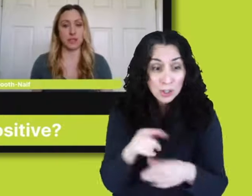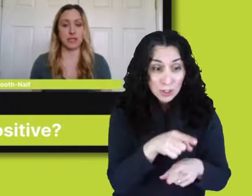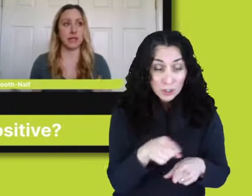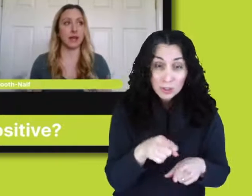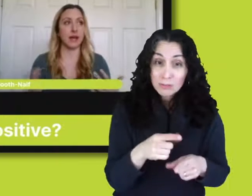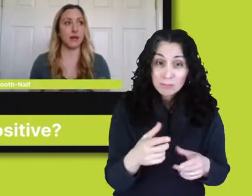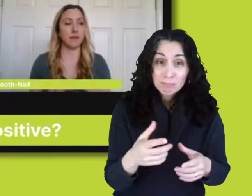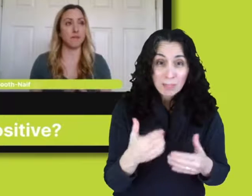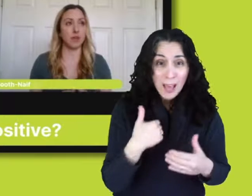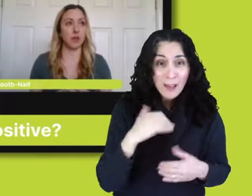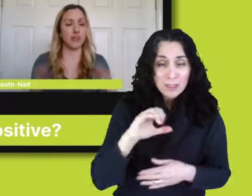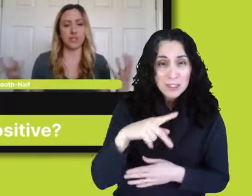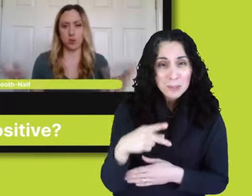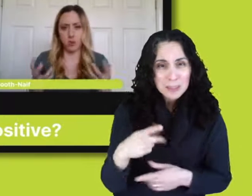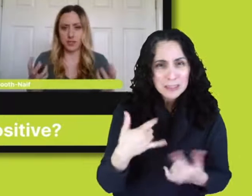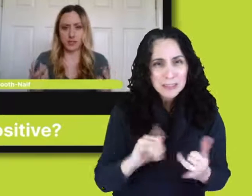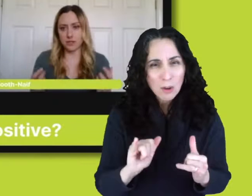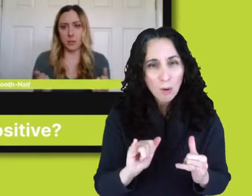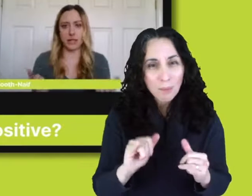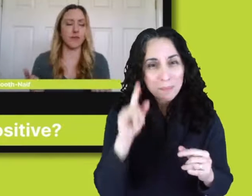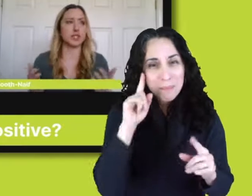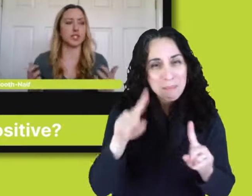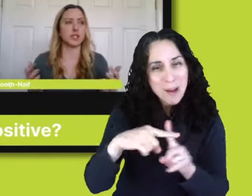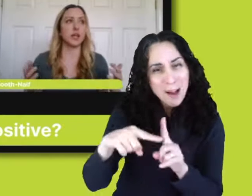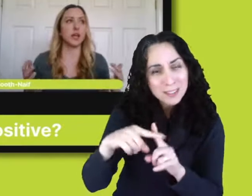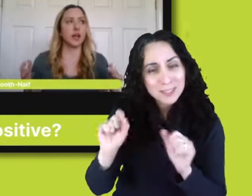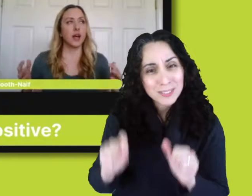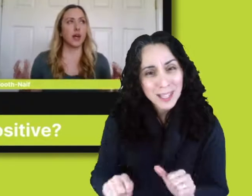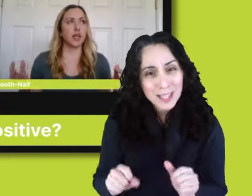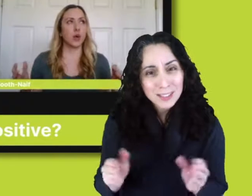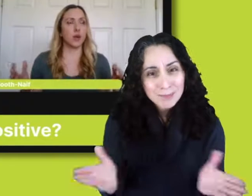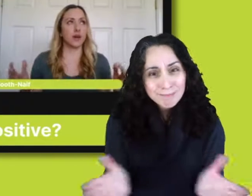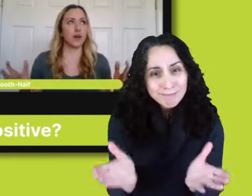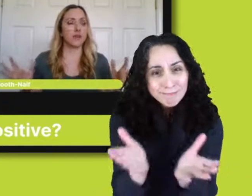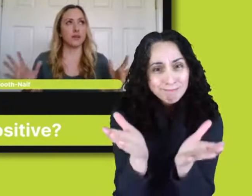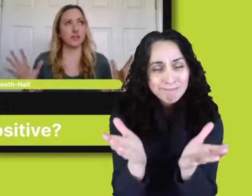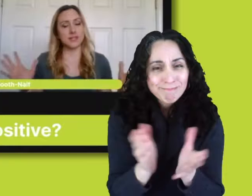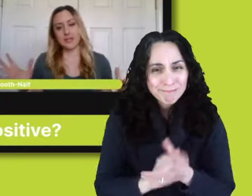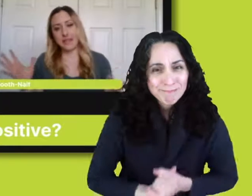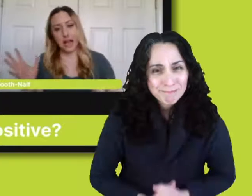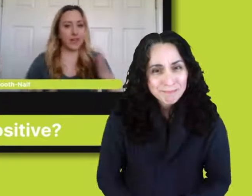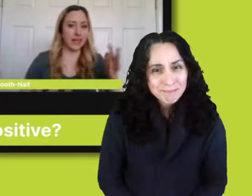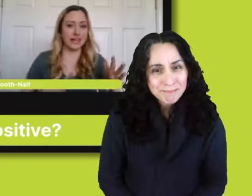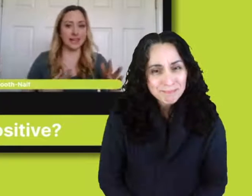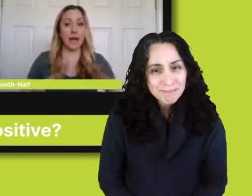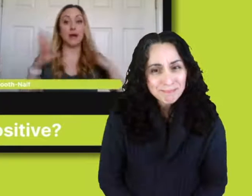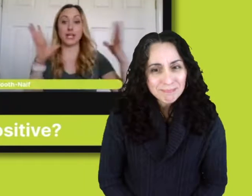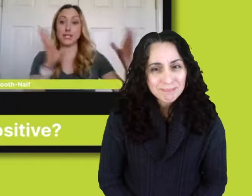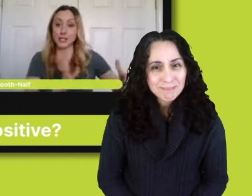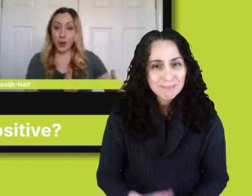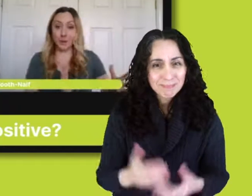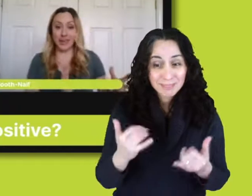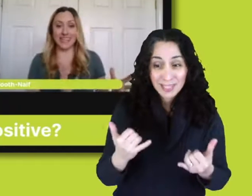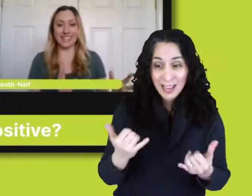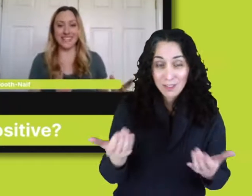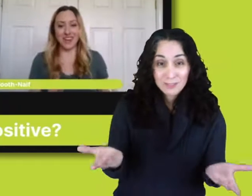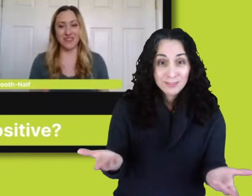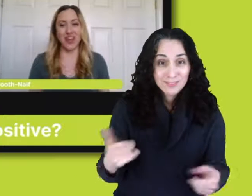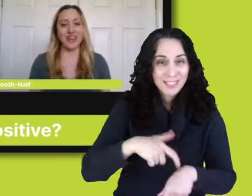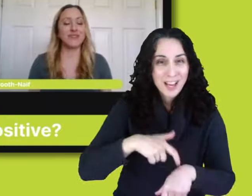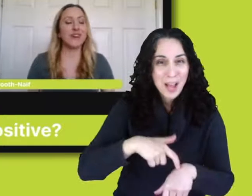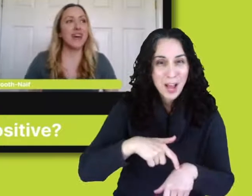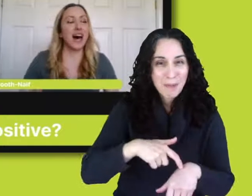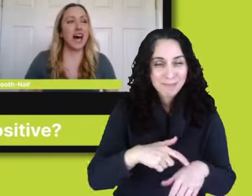cerebral palsy. I think so many of us just, we're now we're in a slower pace